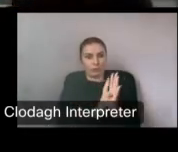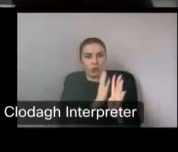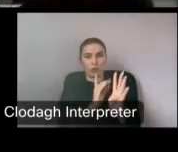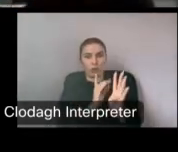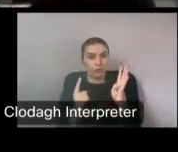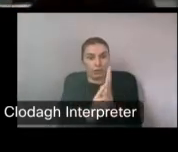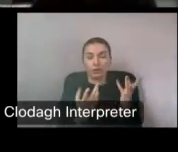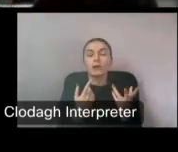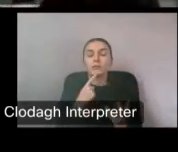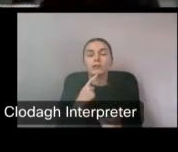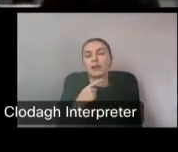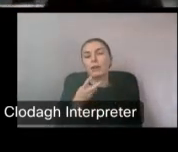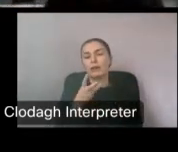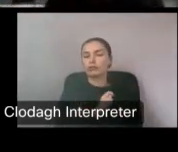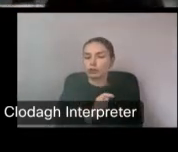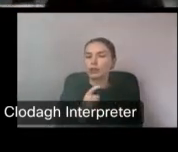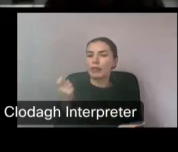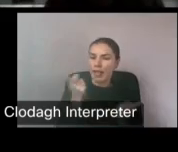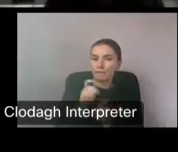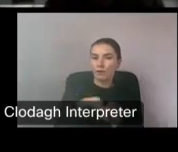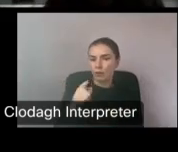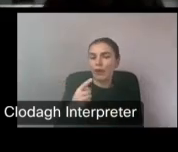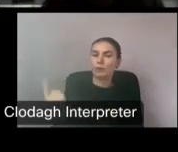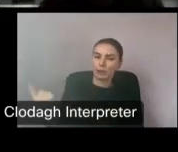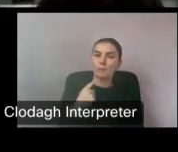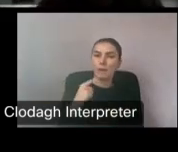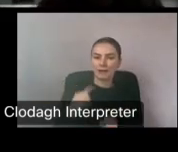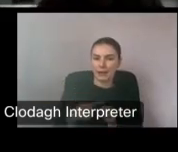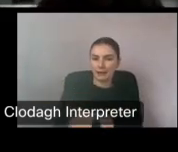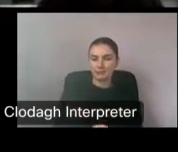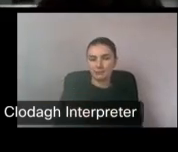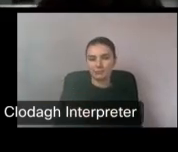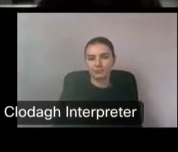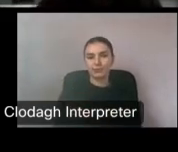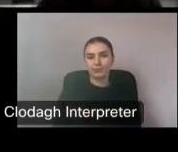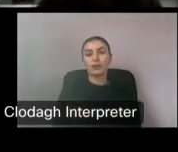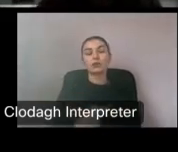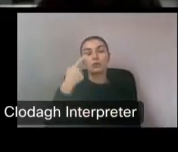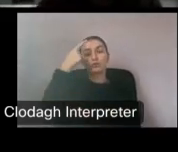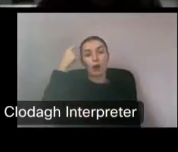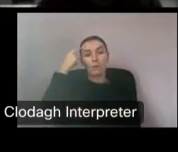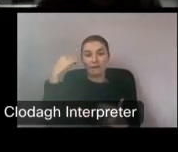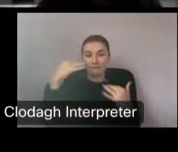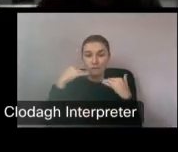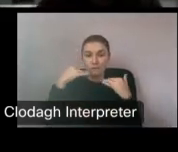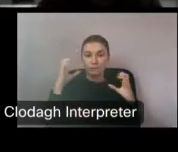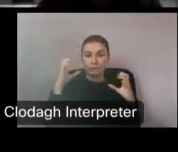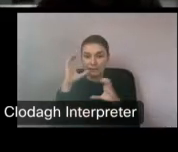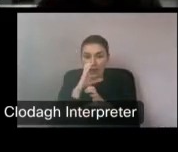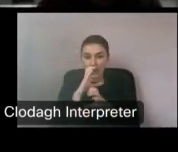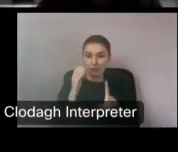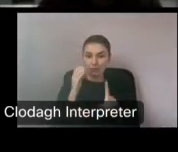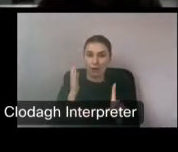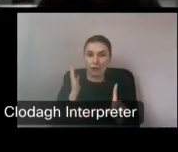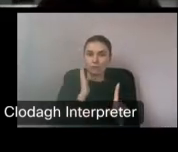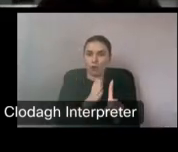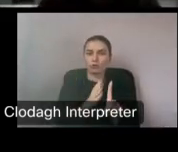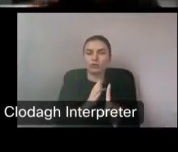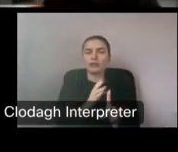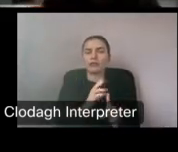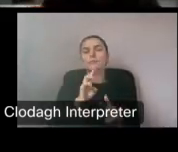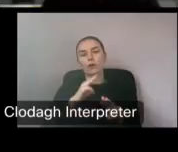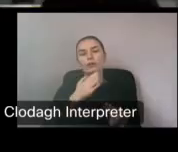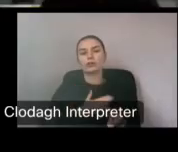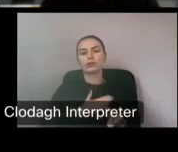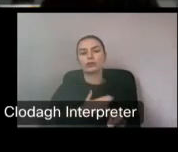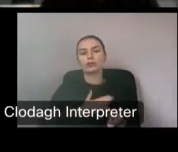walk and they come back in again. So a trauma-informed care approach, though, is much more than just understanding trauma. It's much more than